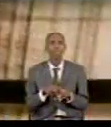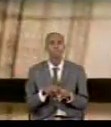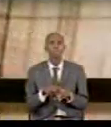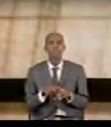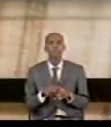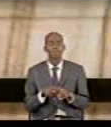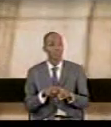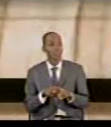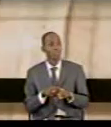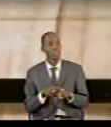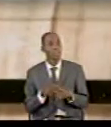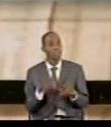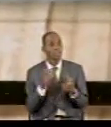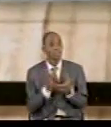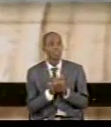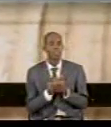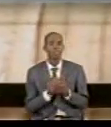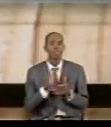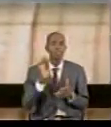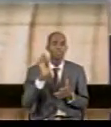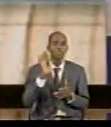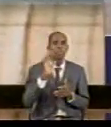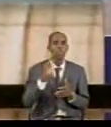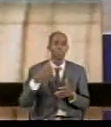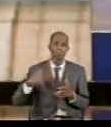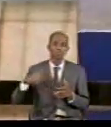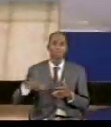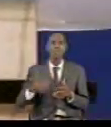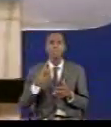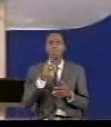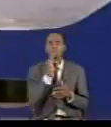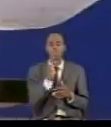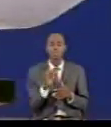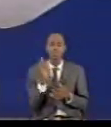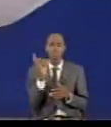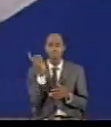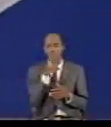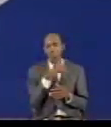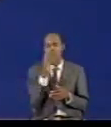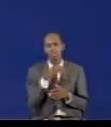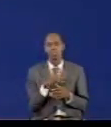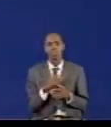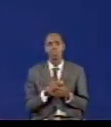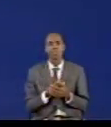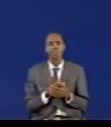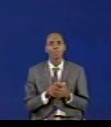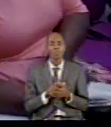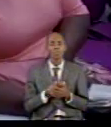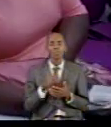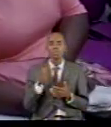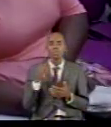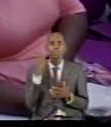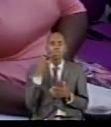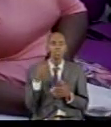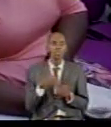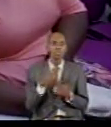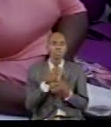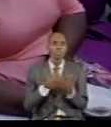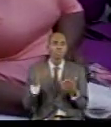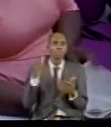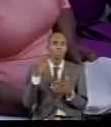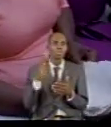you that your religion is vain. Verse 27, pure religion